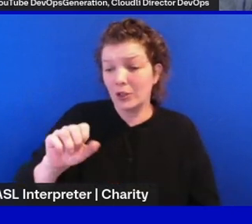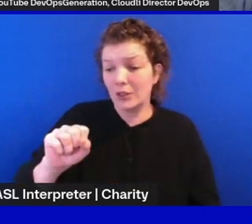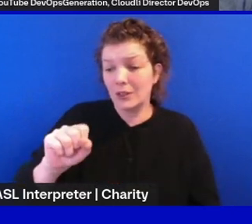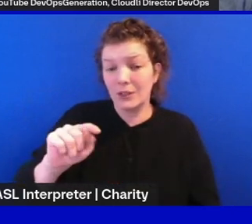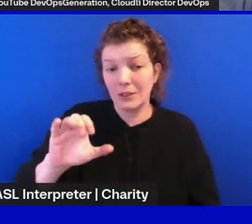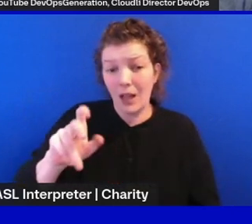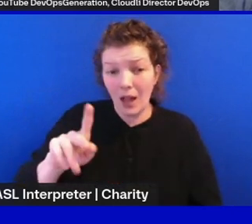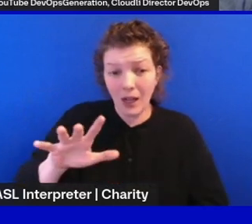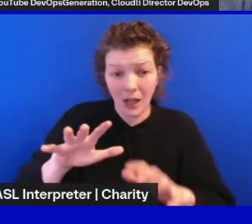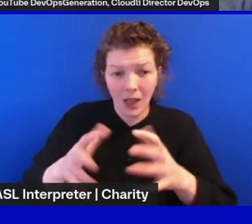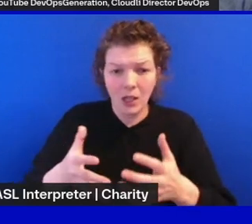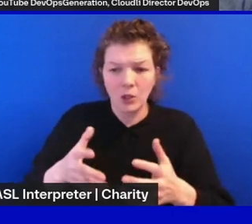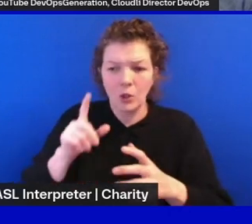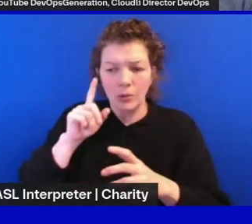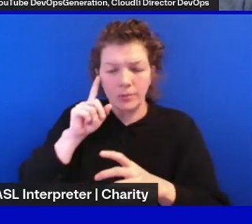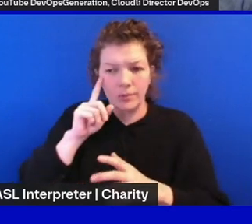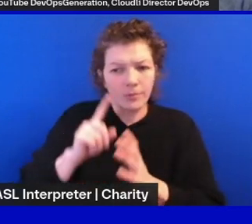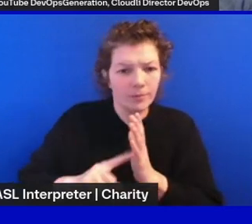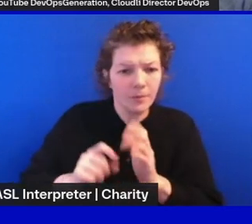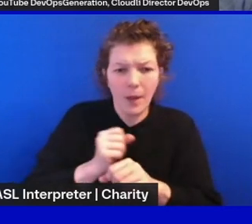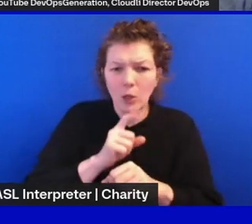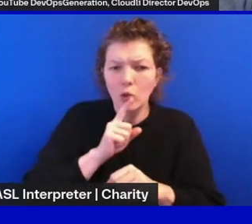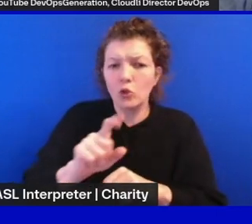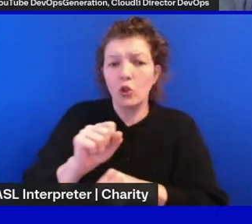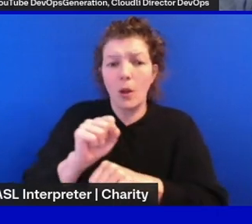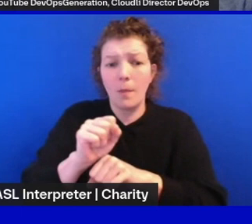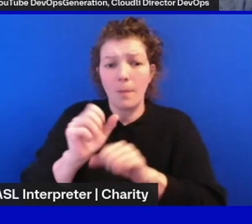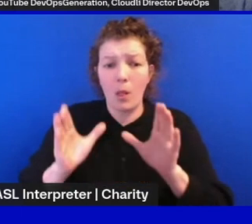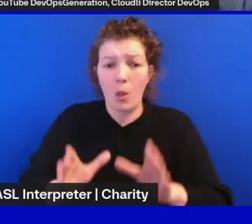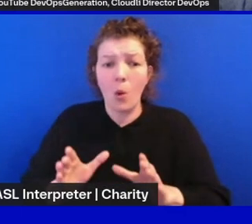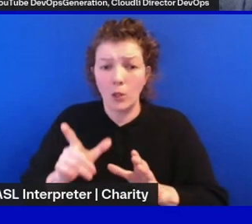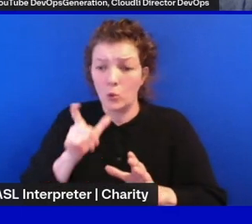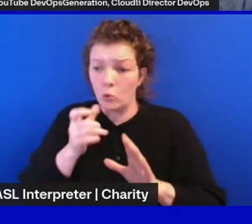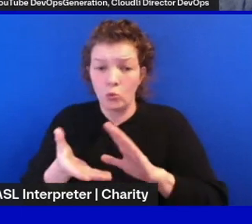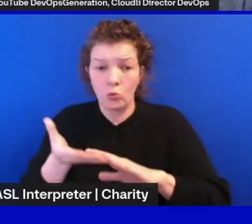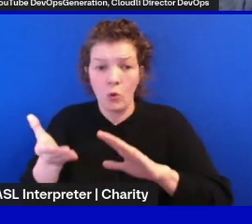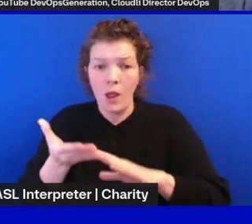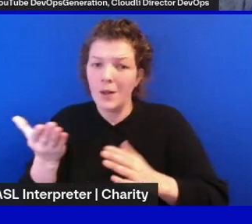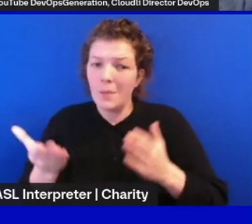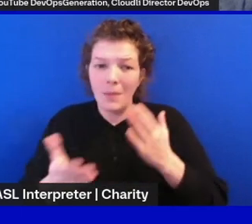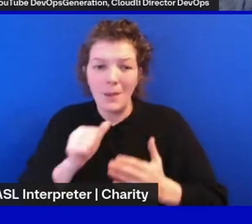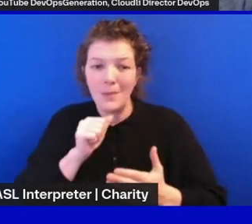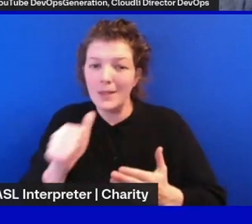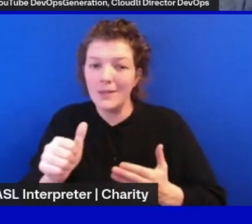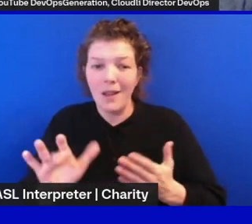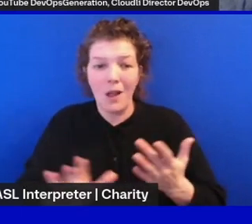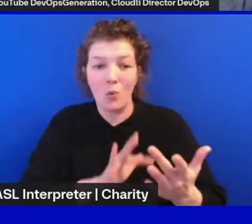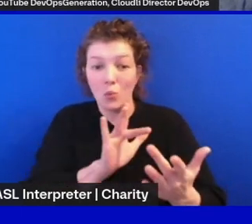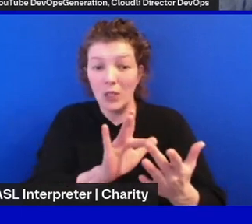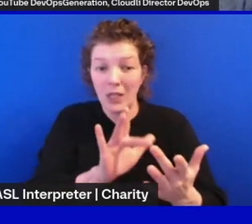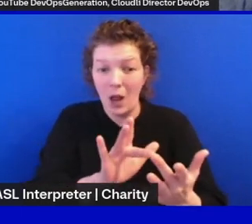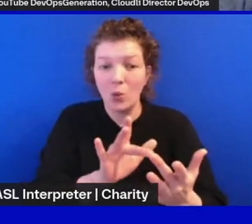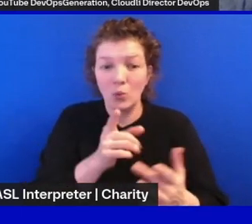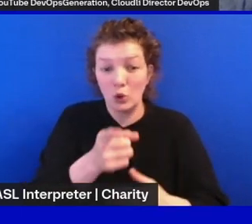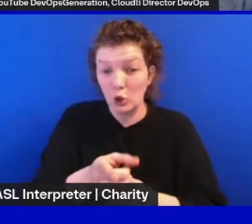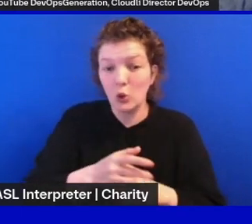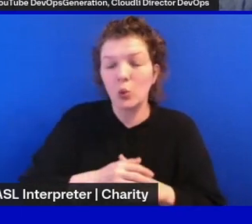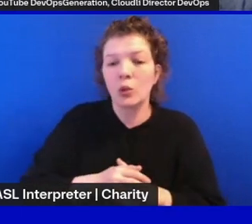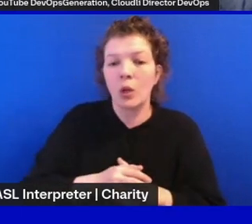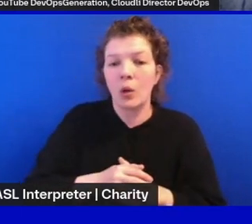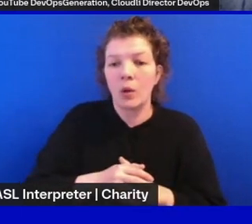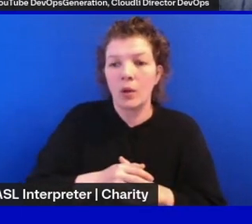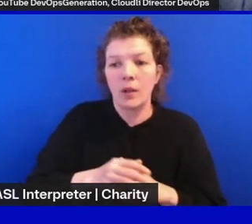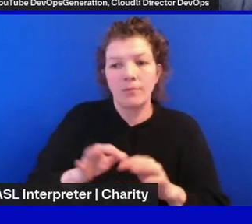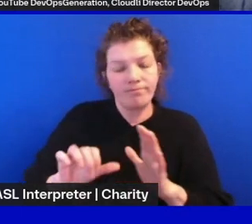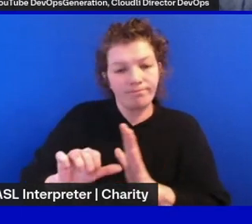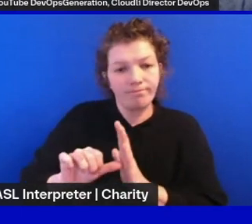up automation or other software because they may not think to reach out to you. And so that's why I actually chose WordPress for this example, just to kind of beat home that yes,